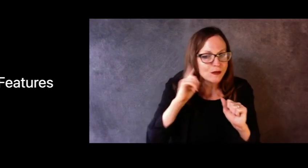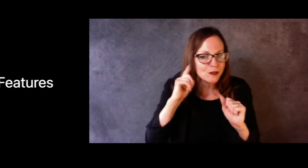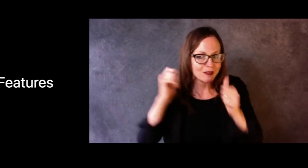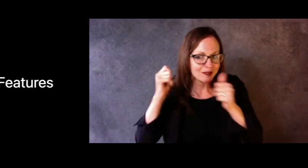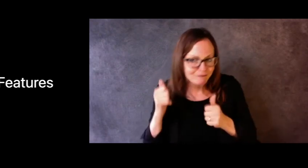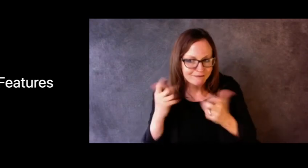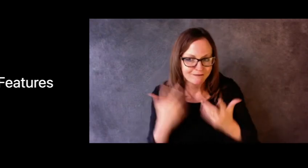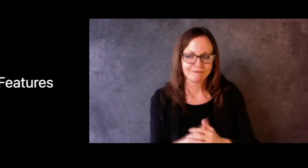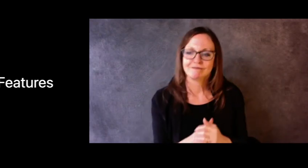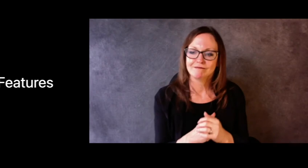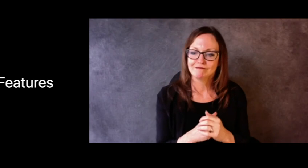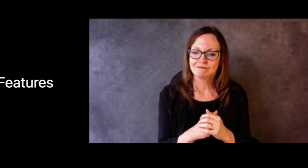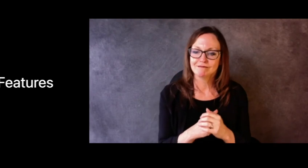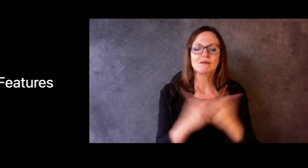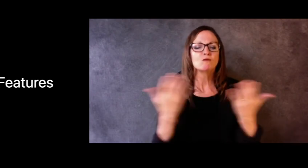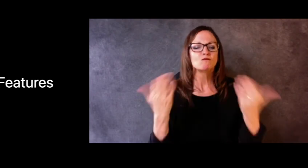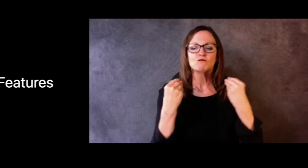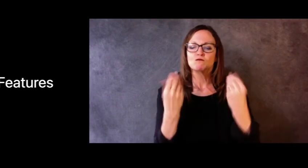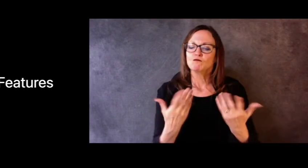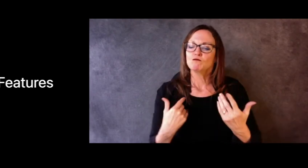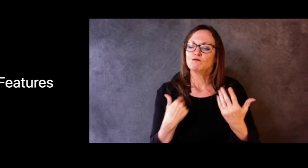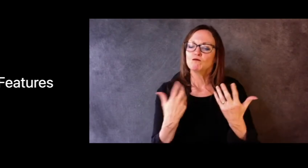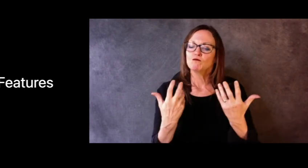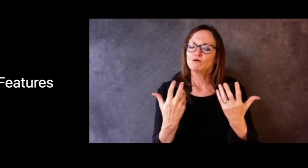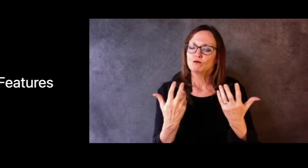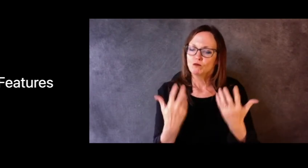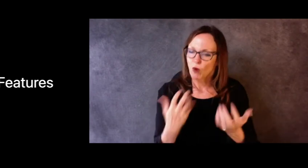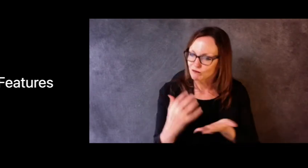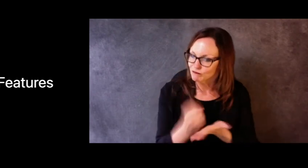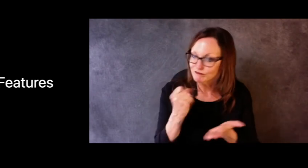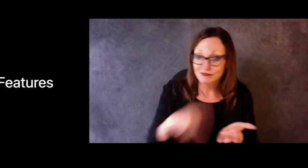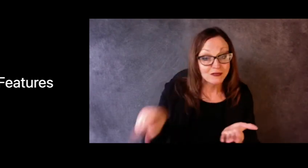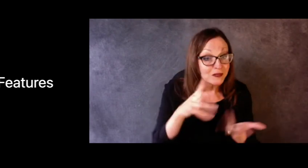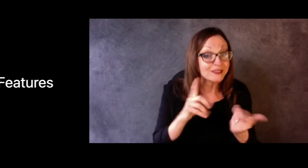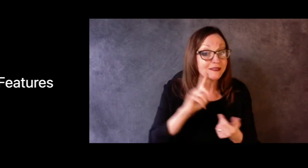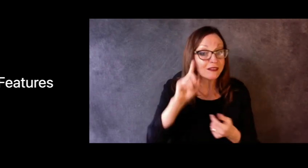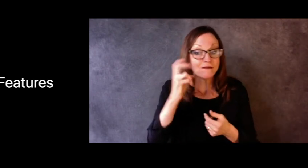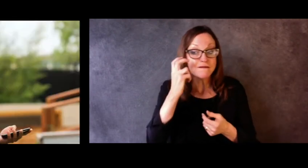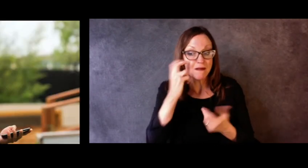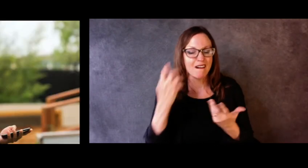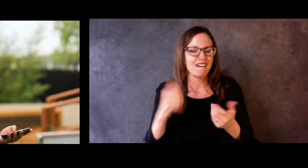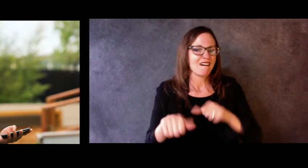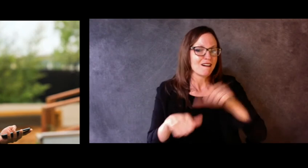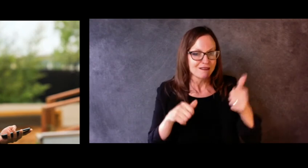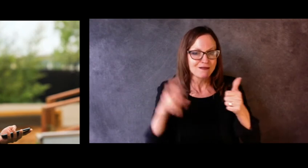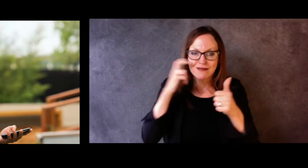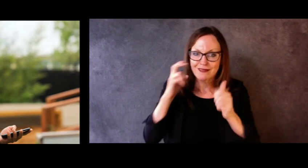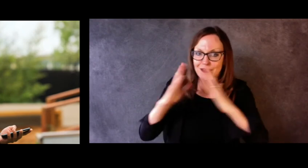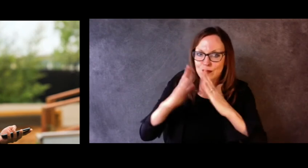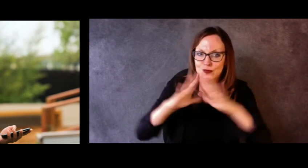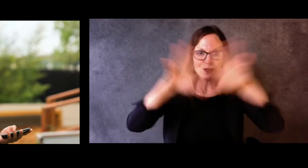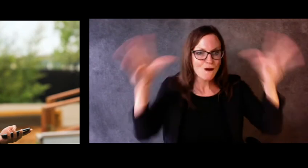accessibility features that might be of interest to the deafblind community and those who might also have a physical motor limitation. We'll start with